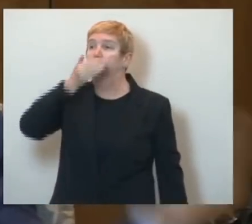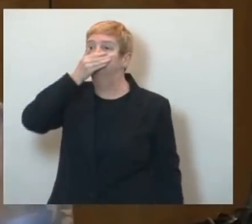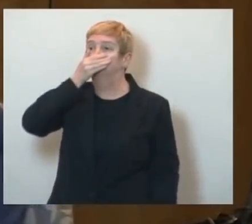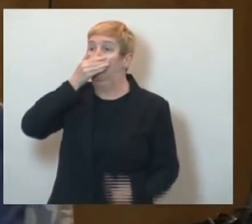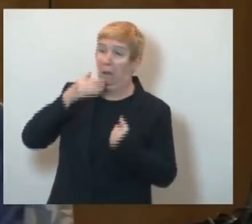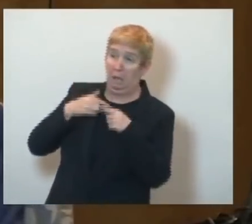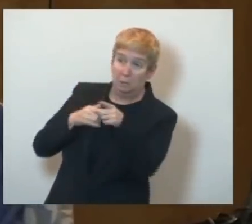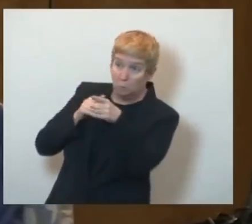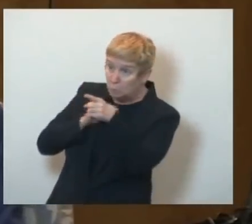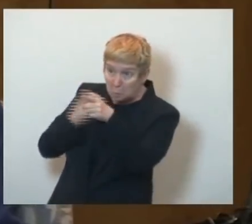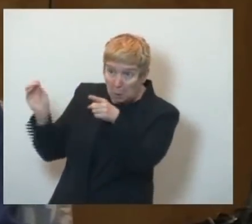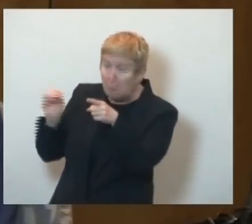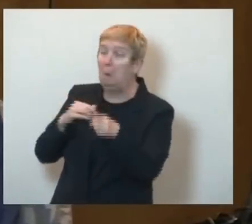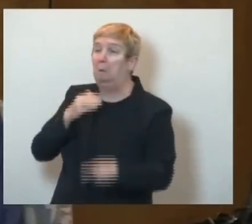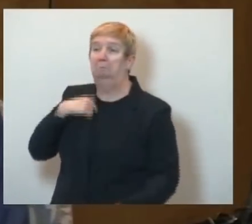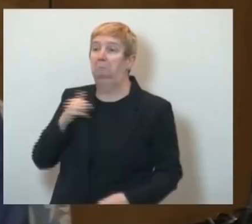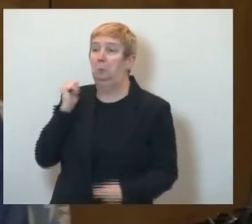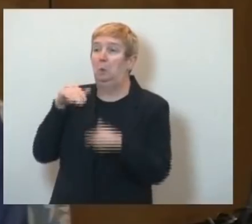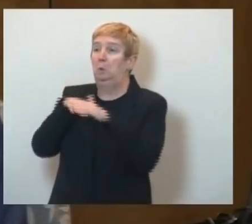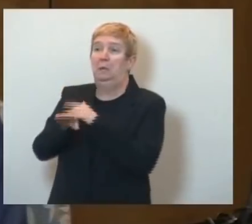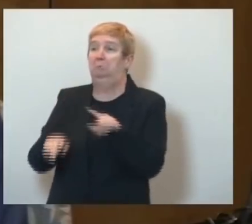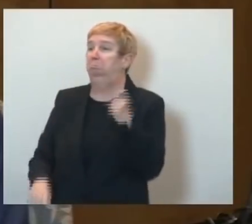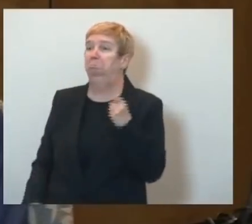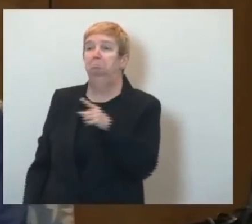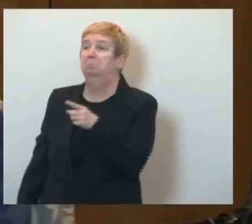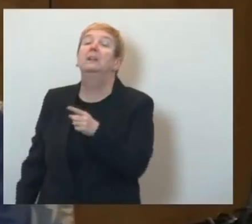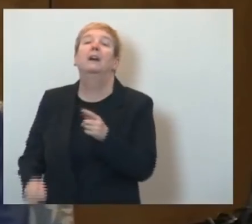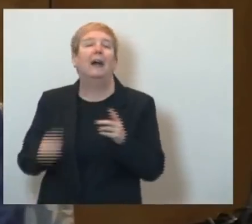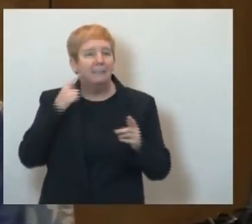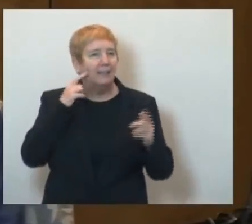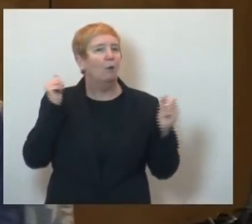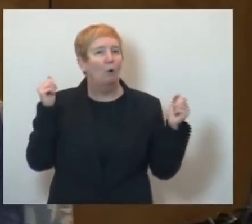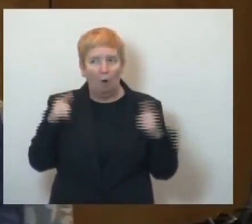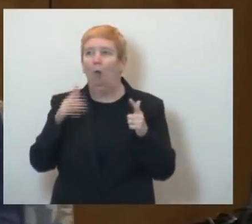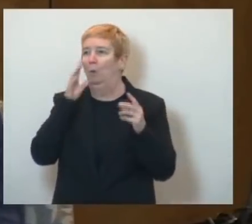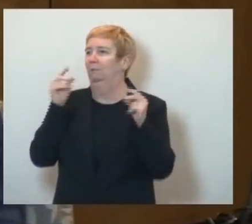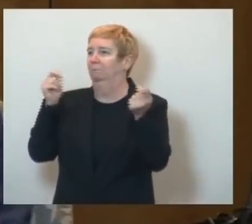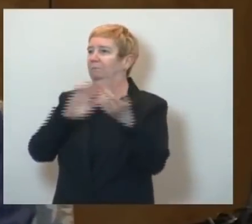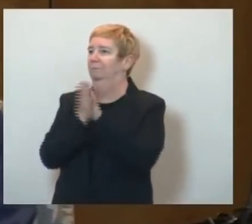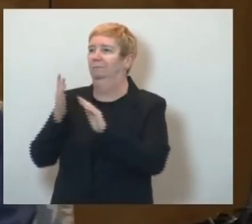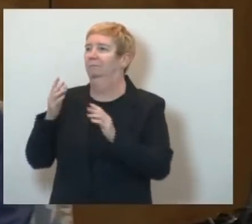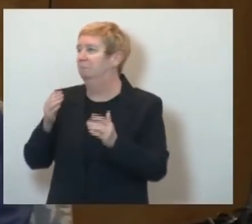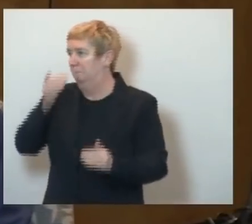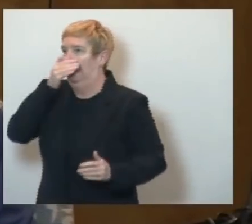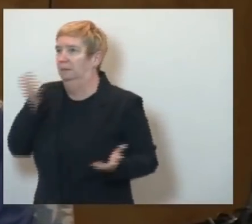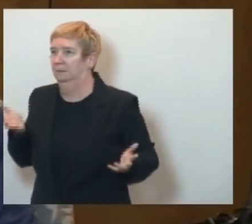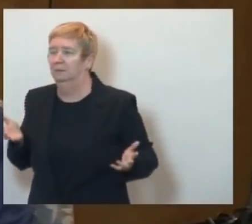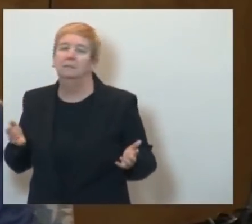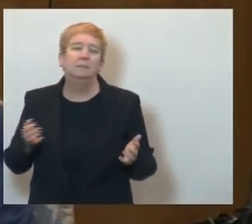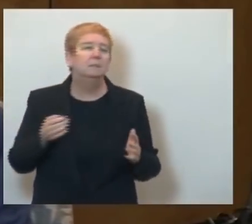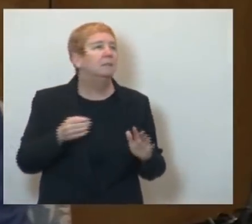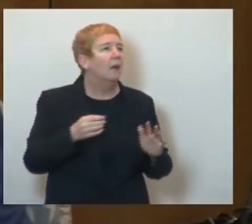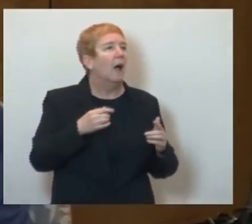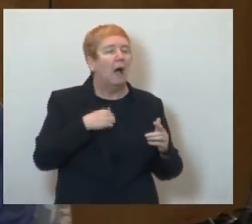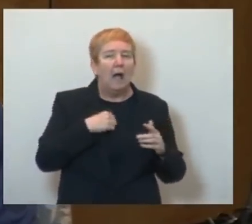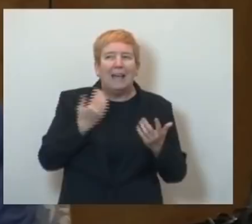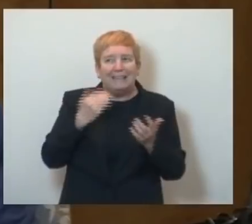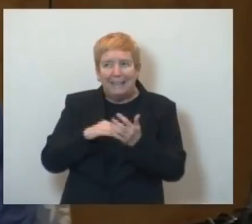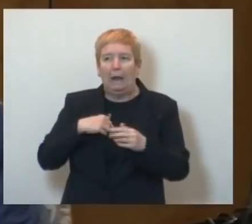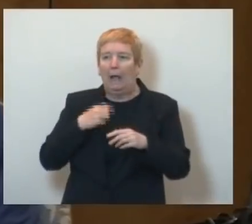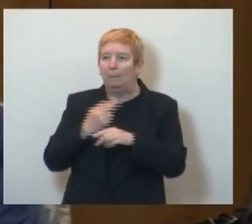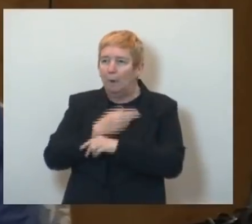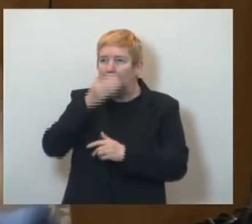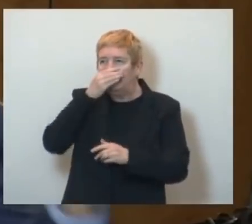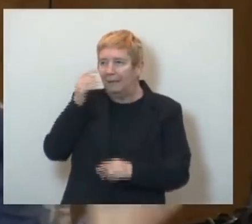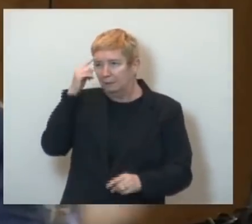state where it would just become the norm to do that. Because I'm wearing a face covering because I want to keep you safe. And you're wearing a face